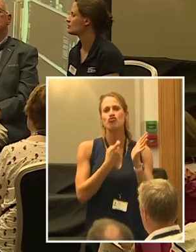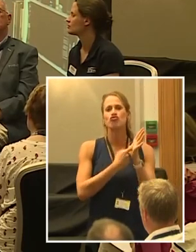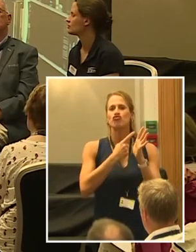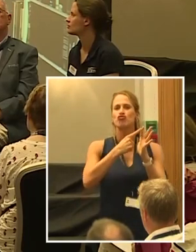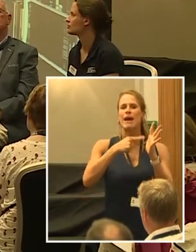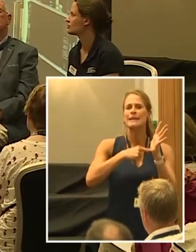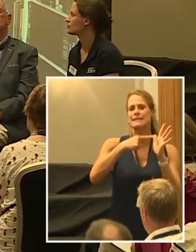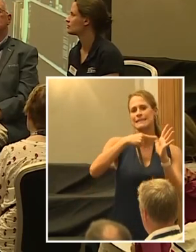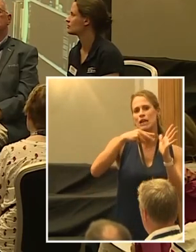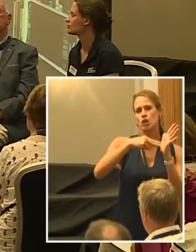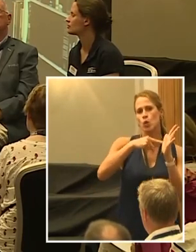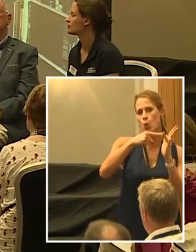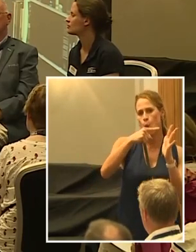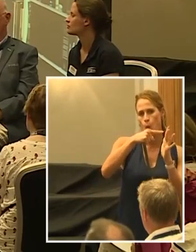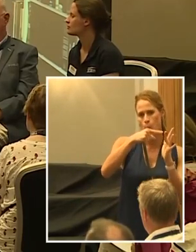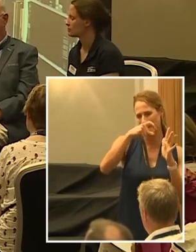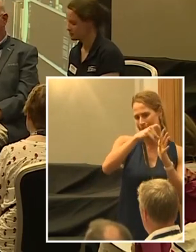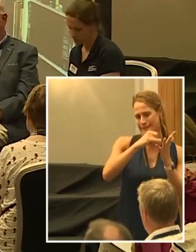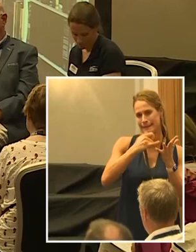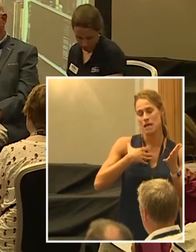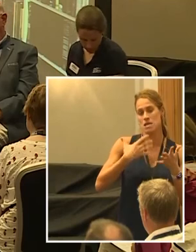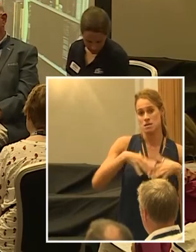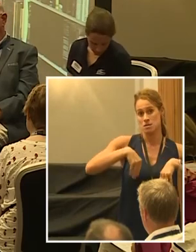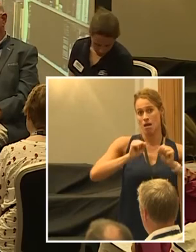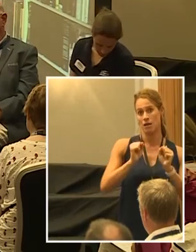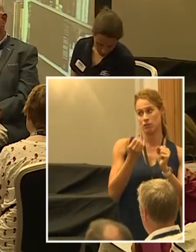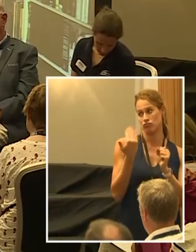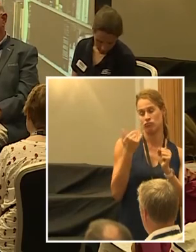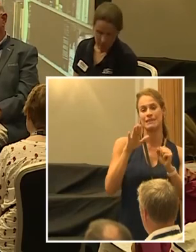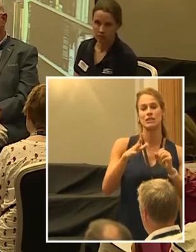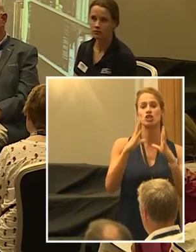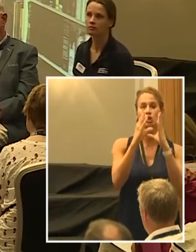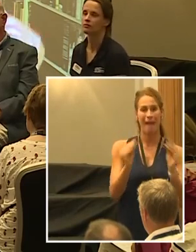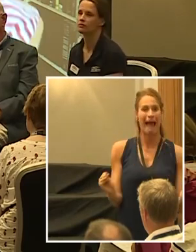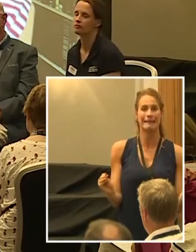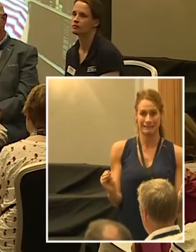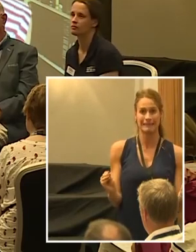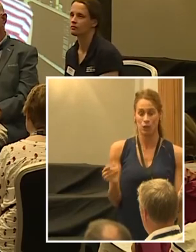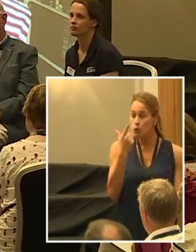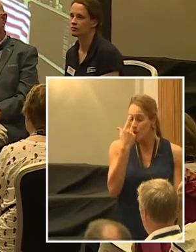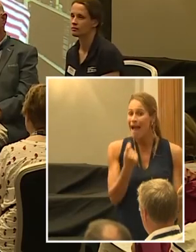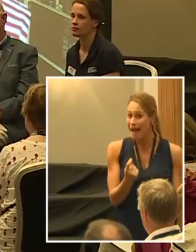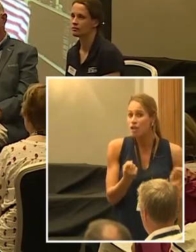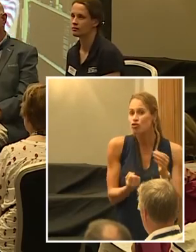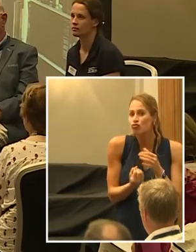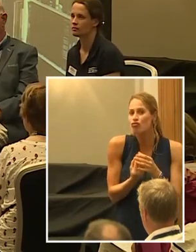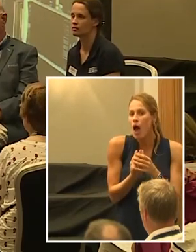this started in Japan. And strangely enough, you can grow